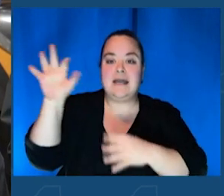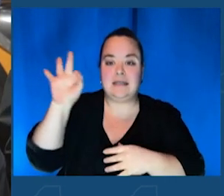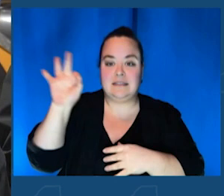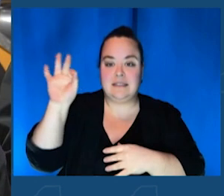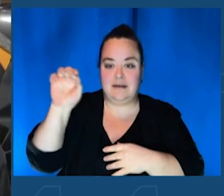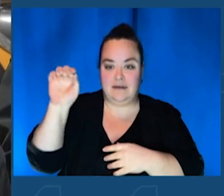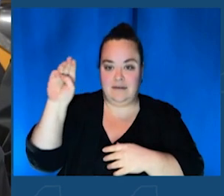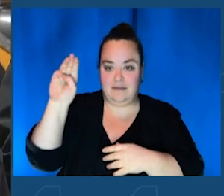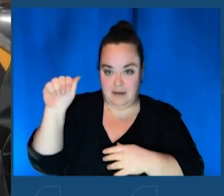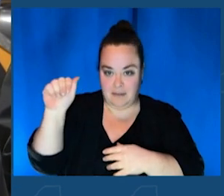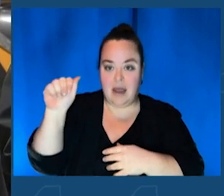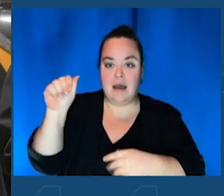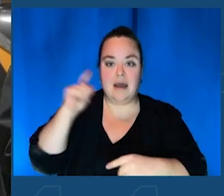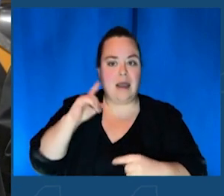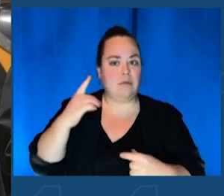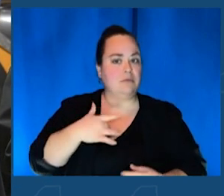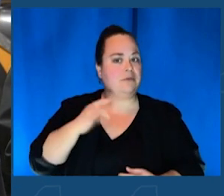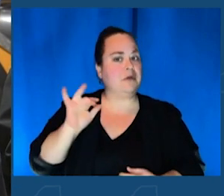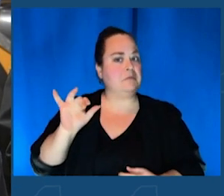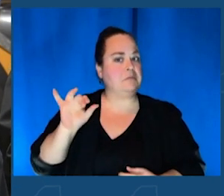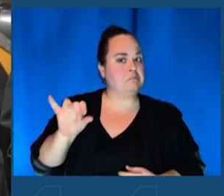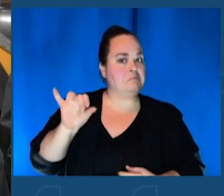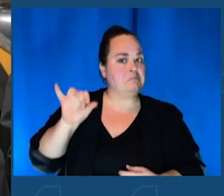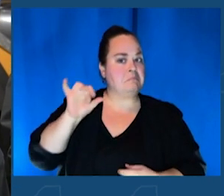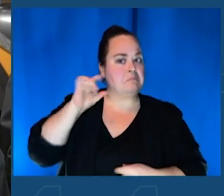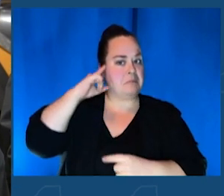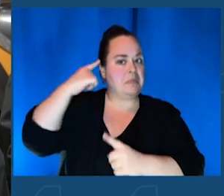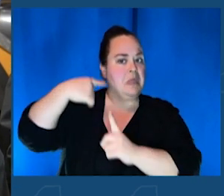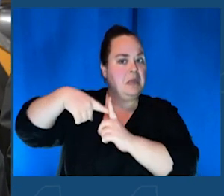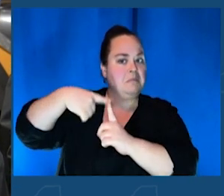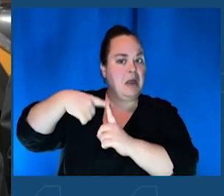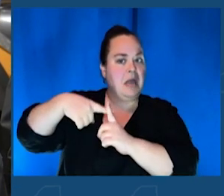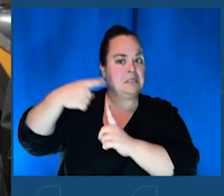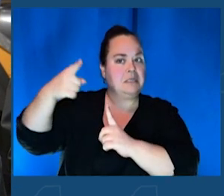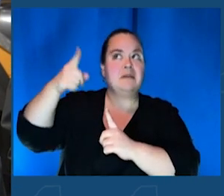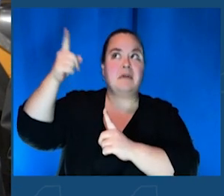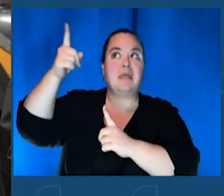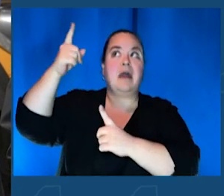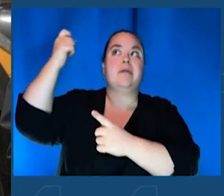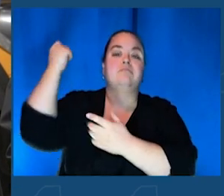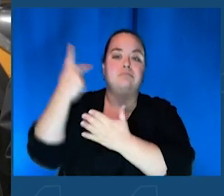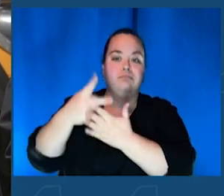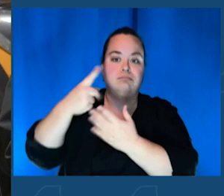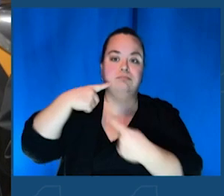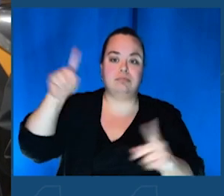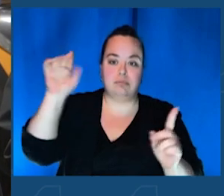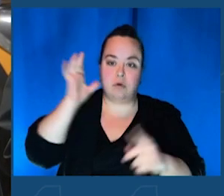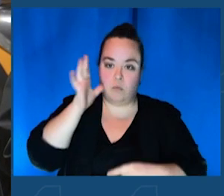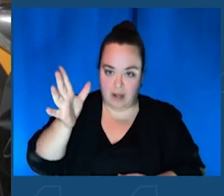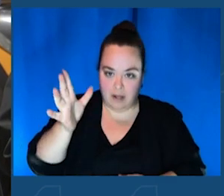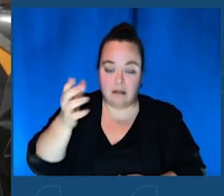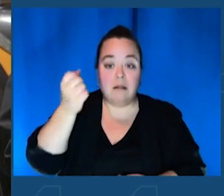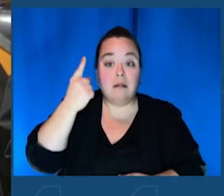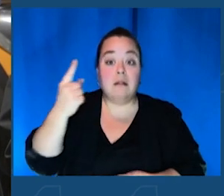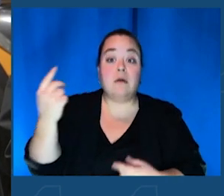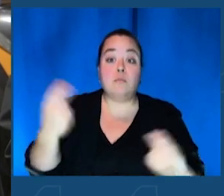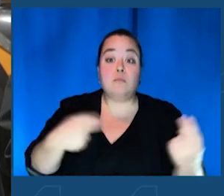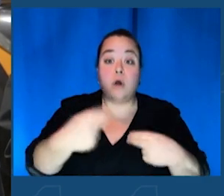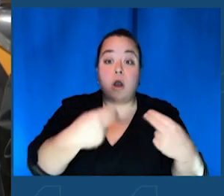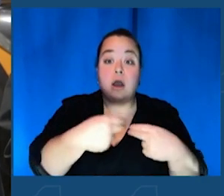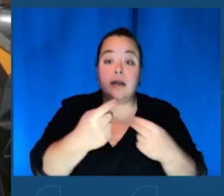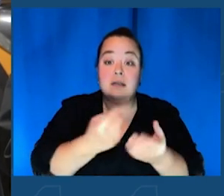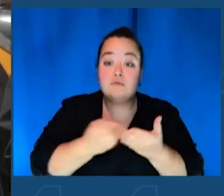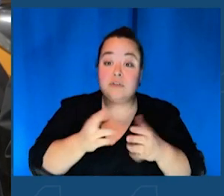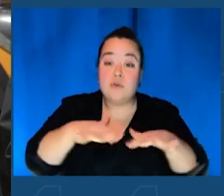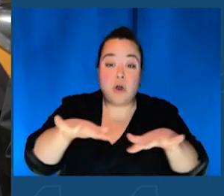feel hopeful, optimistic that this will be granted, because we've brought in not just all the resources across the